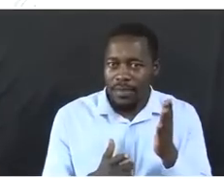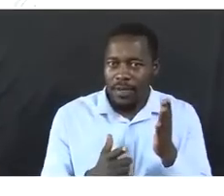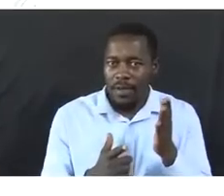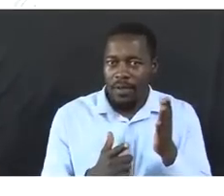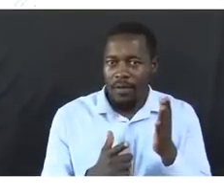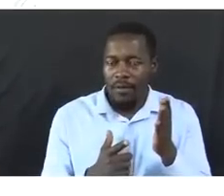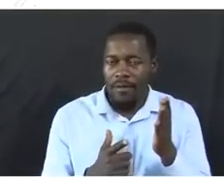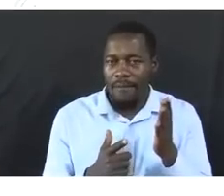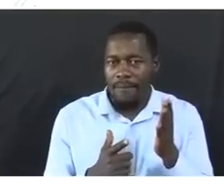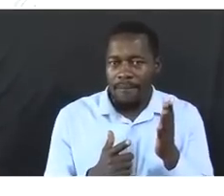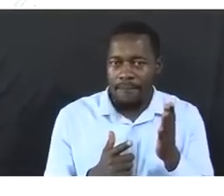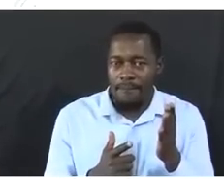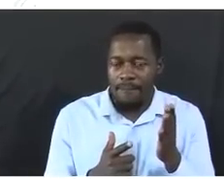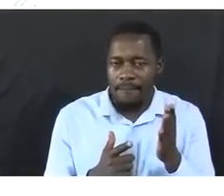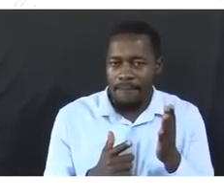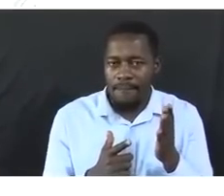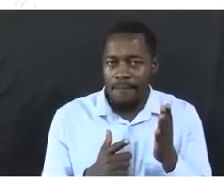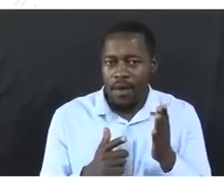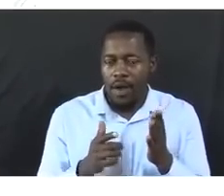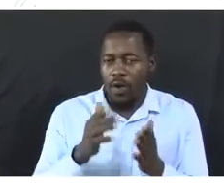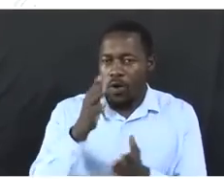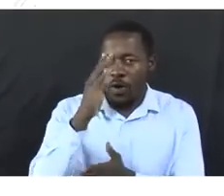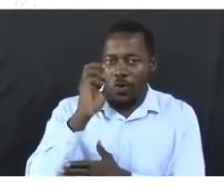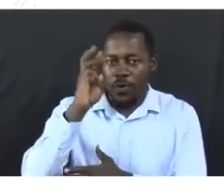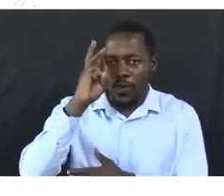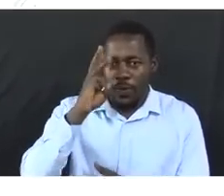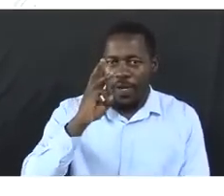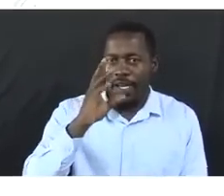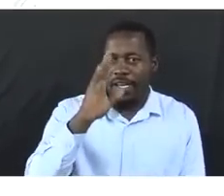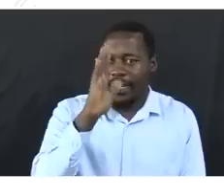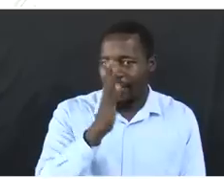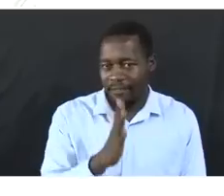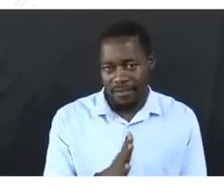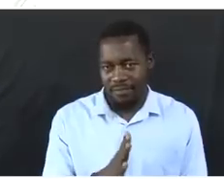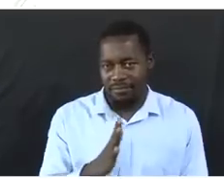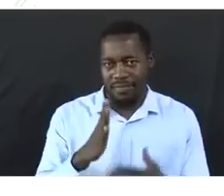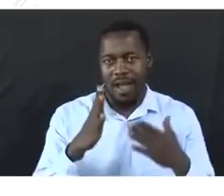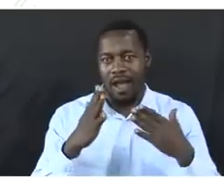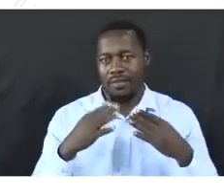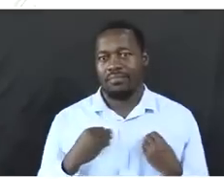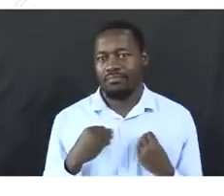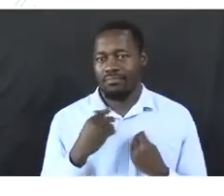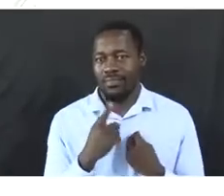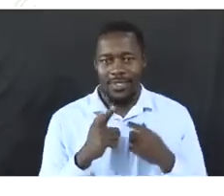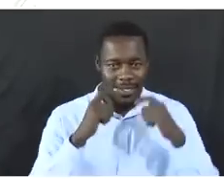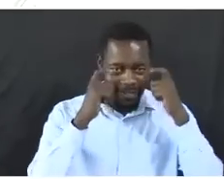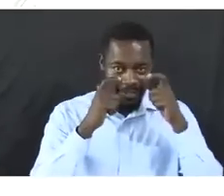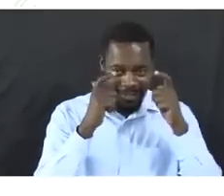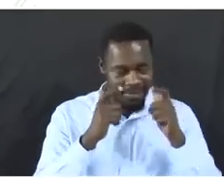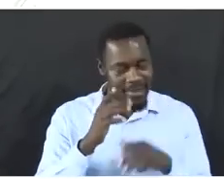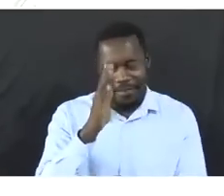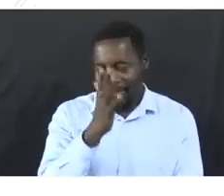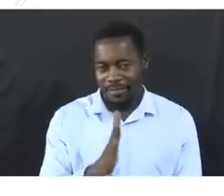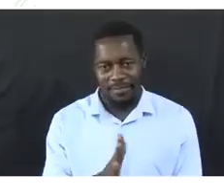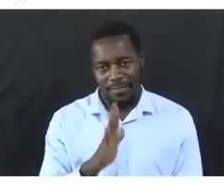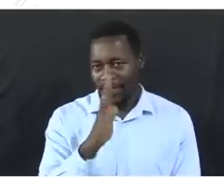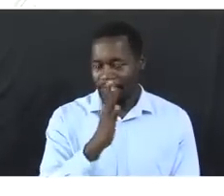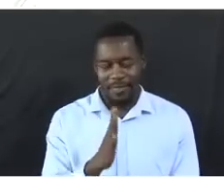Divorce. And he will never love it. He will never approve it. He hates